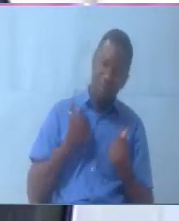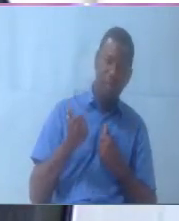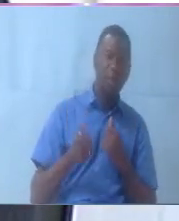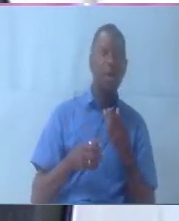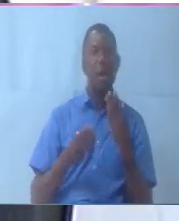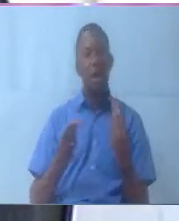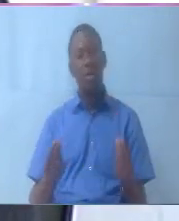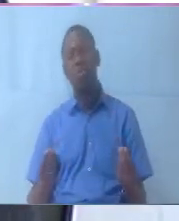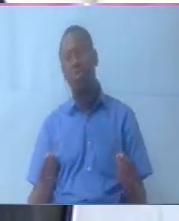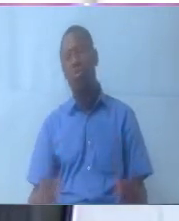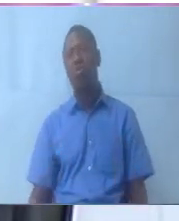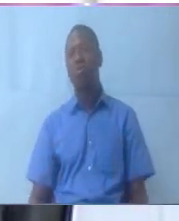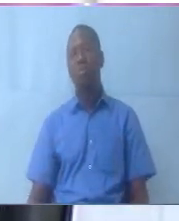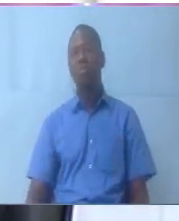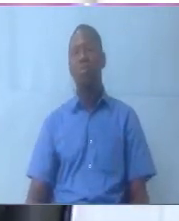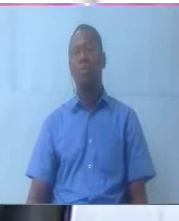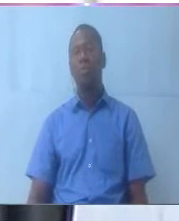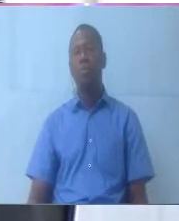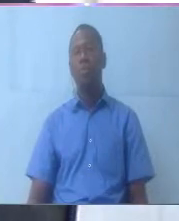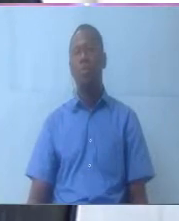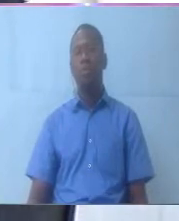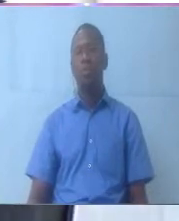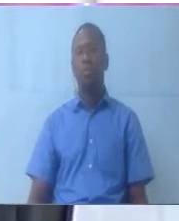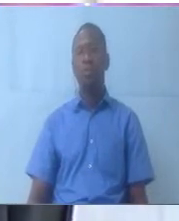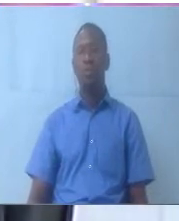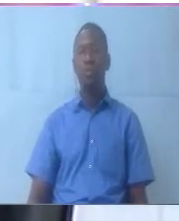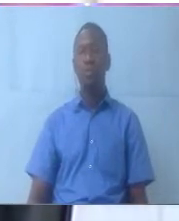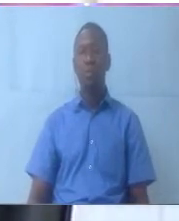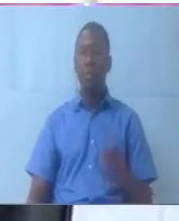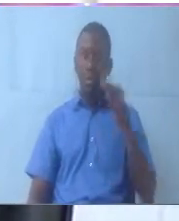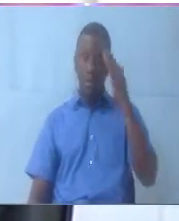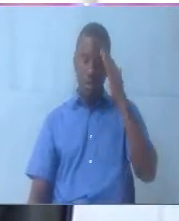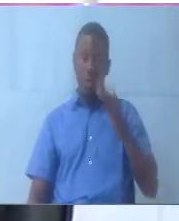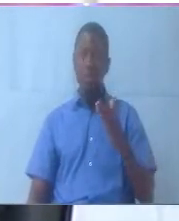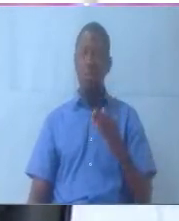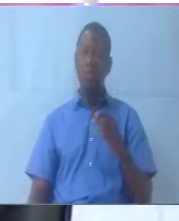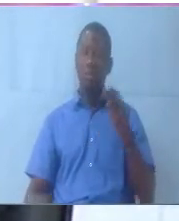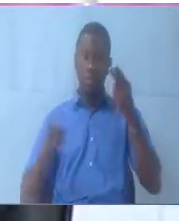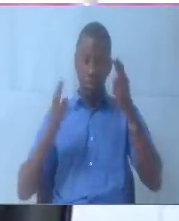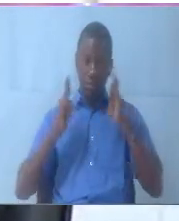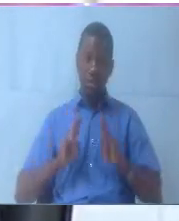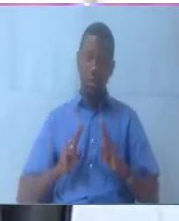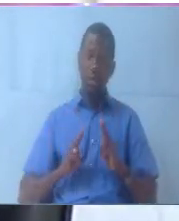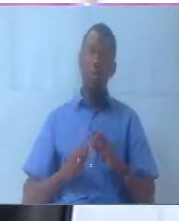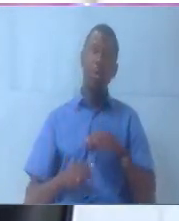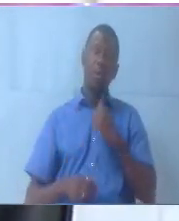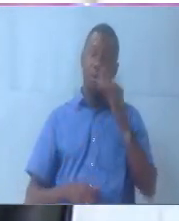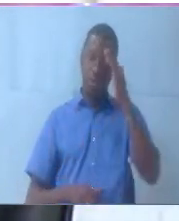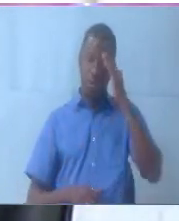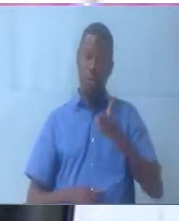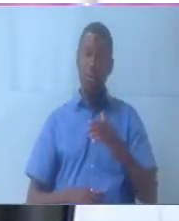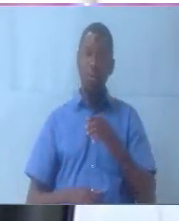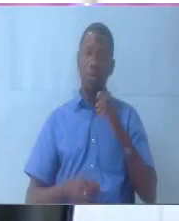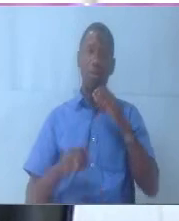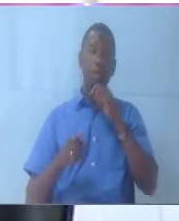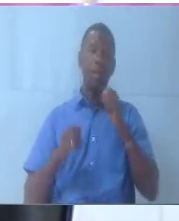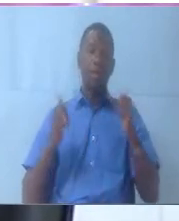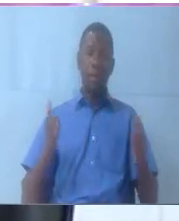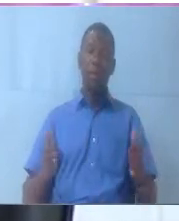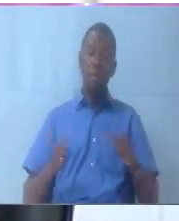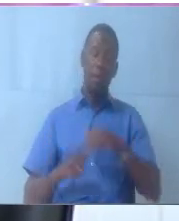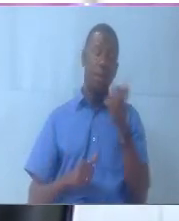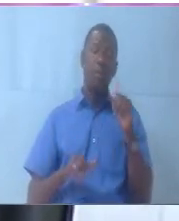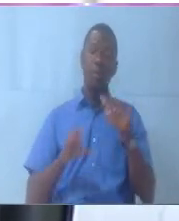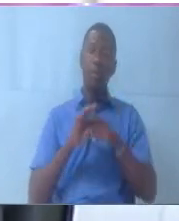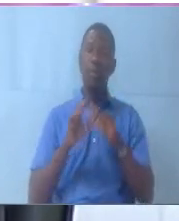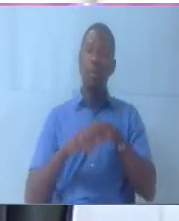kumentaki koleato. Thank you very much, Lead Counsel, and thank you, Chairman and Member Commissioners. Nimbara bake Lead Counsel,